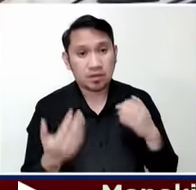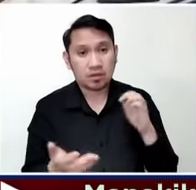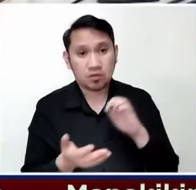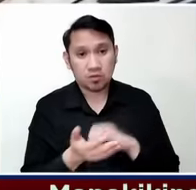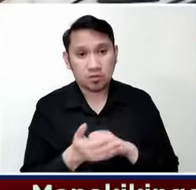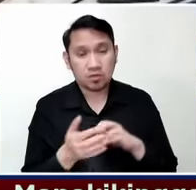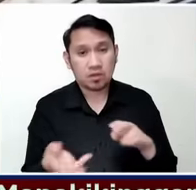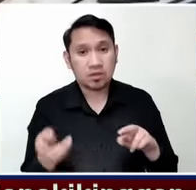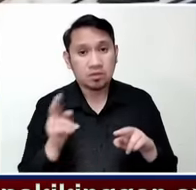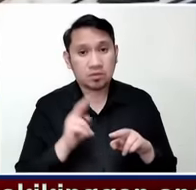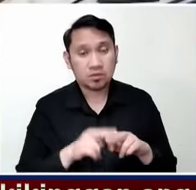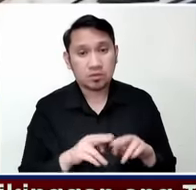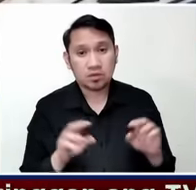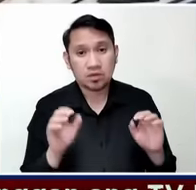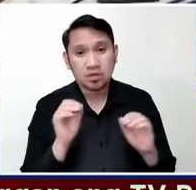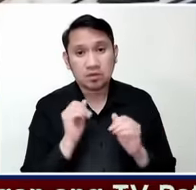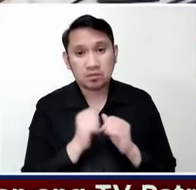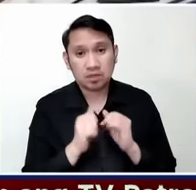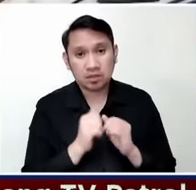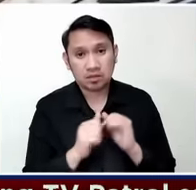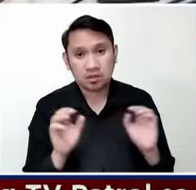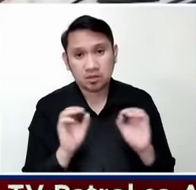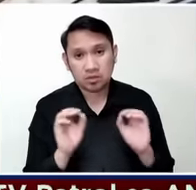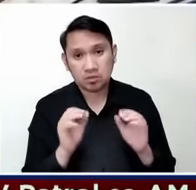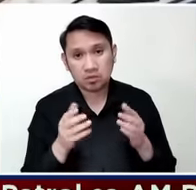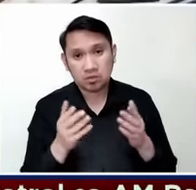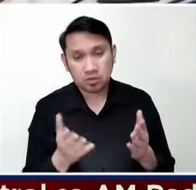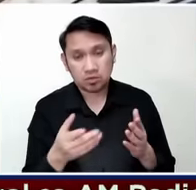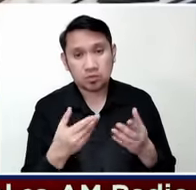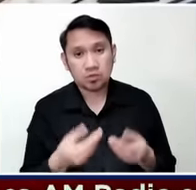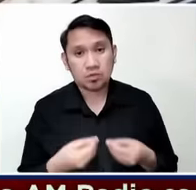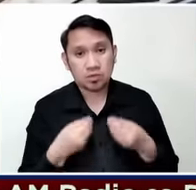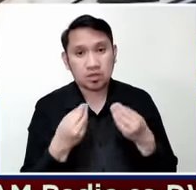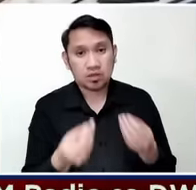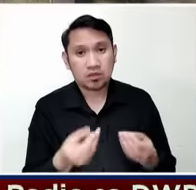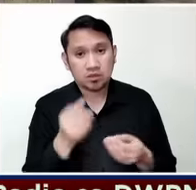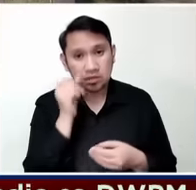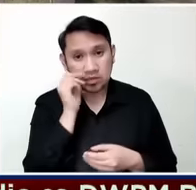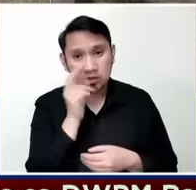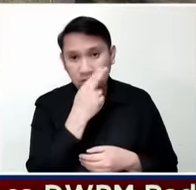And therefore, there is no more legal basis for them to be offering senior high.